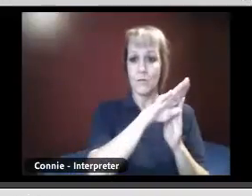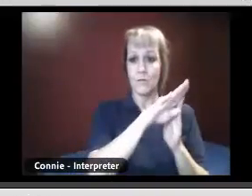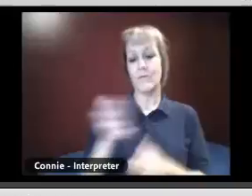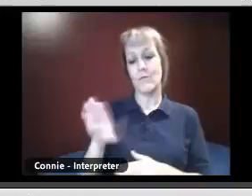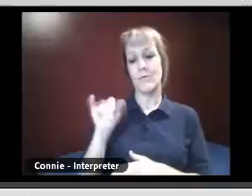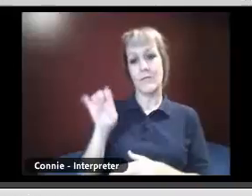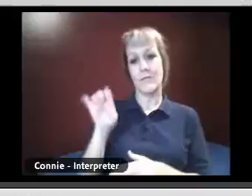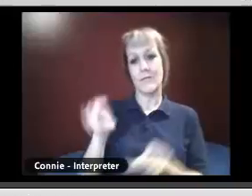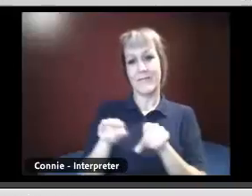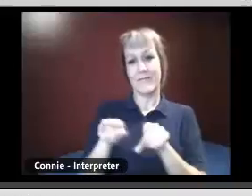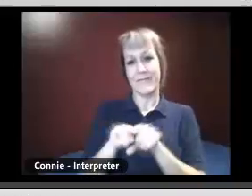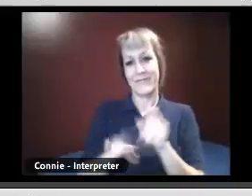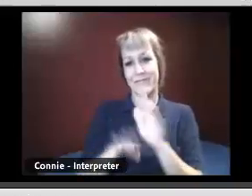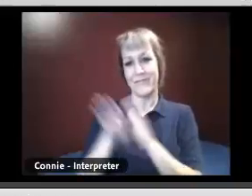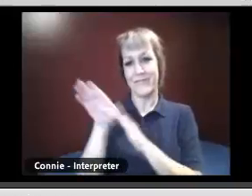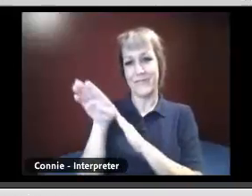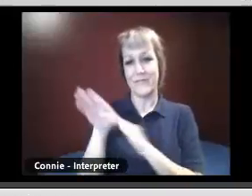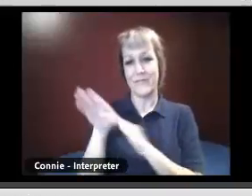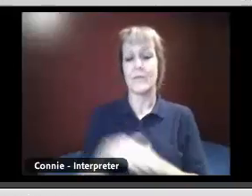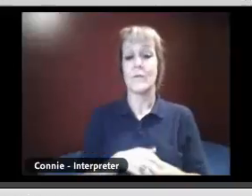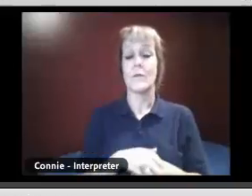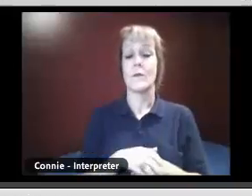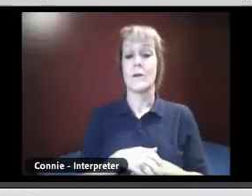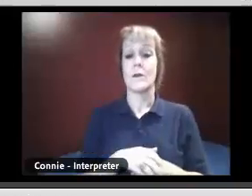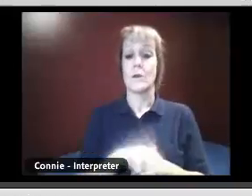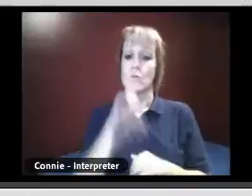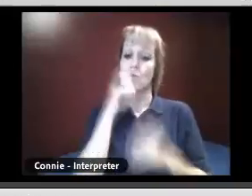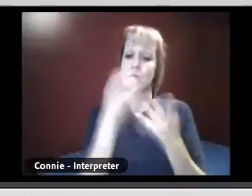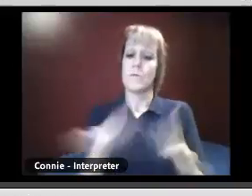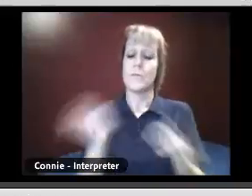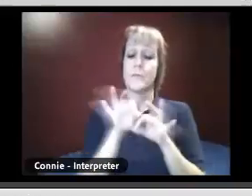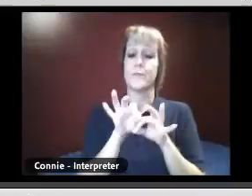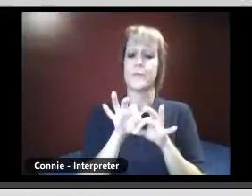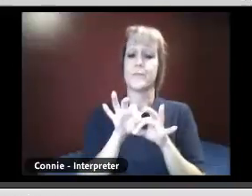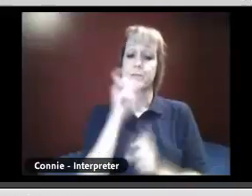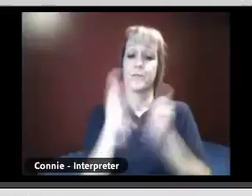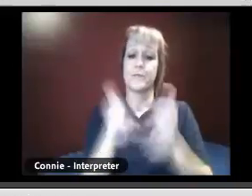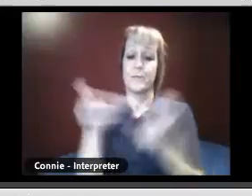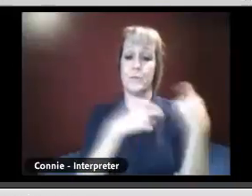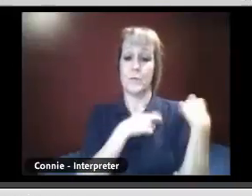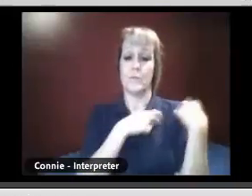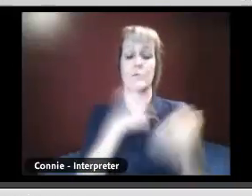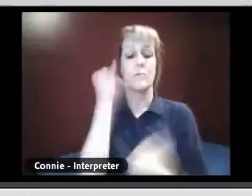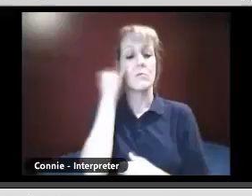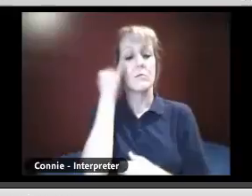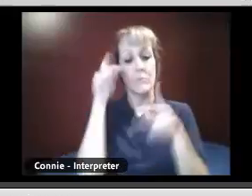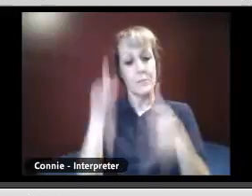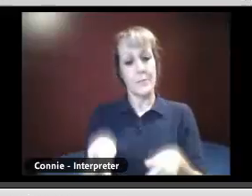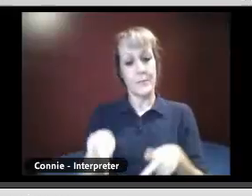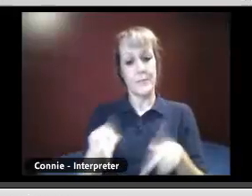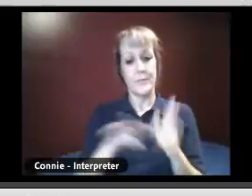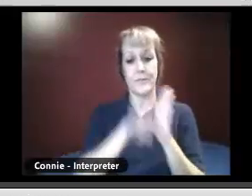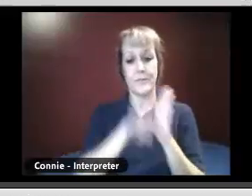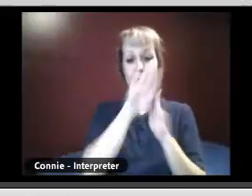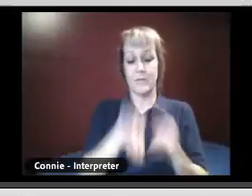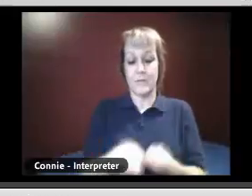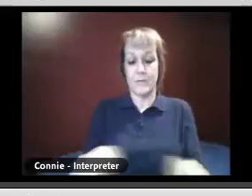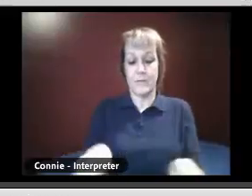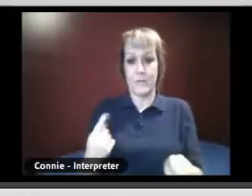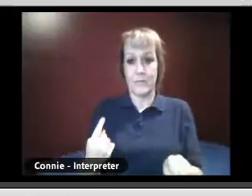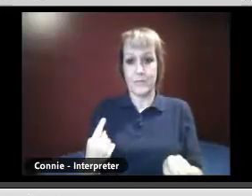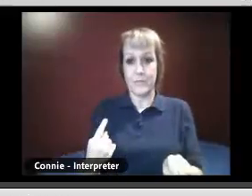And this is really key when it comes to delegation, because if you had somebody who was at development level 1,